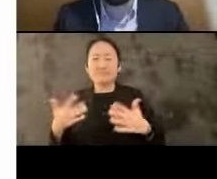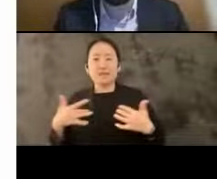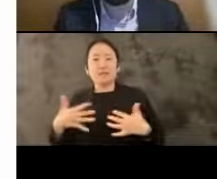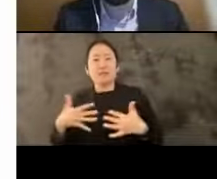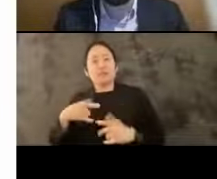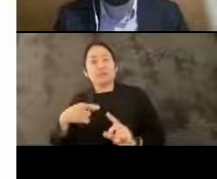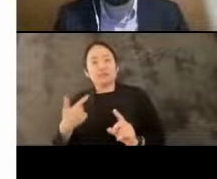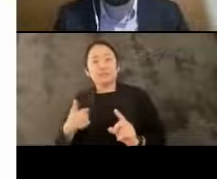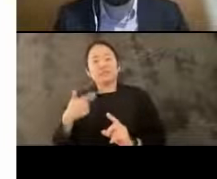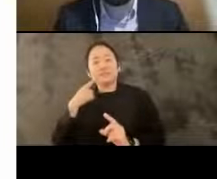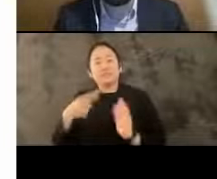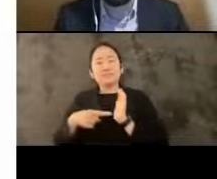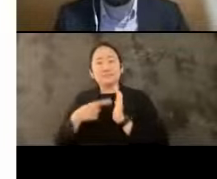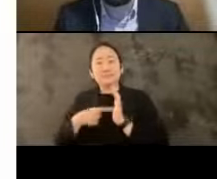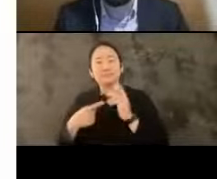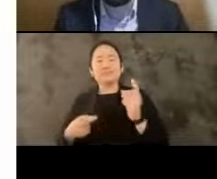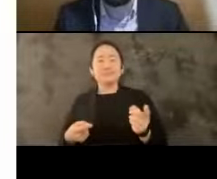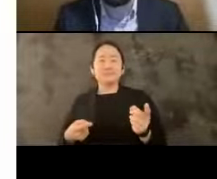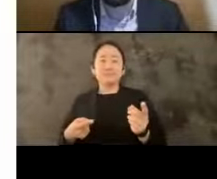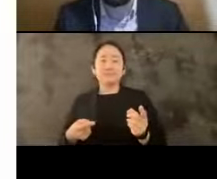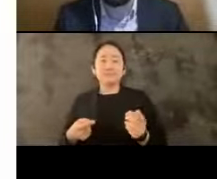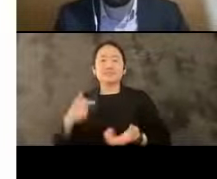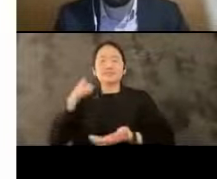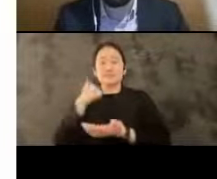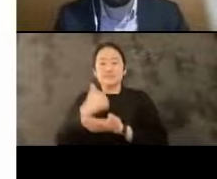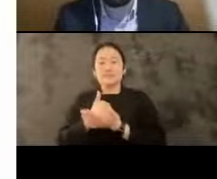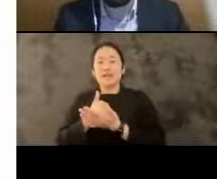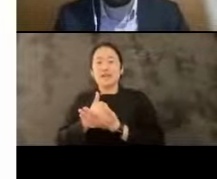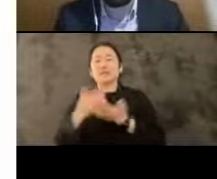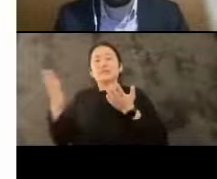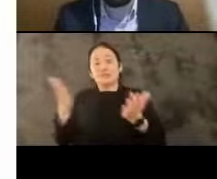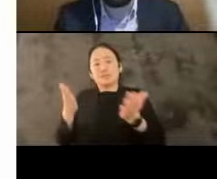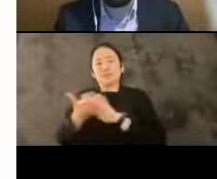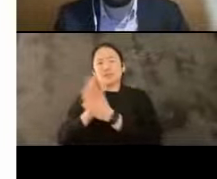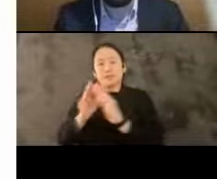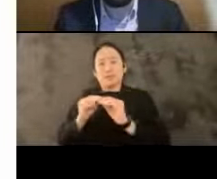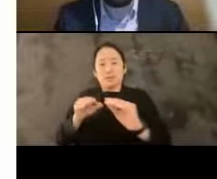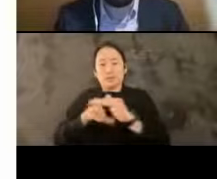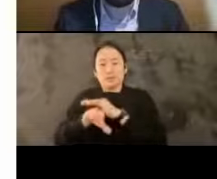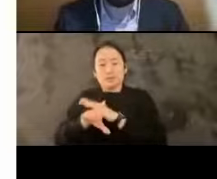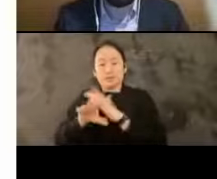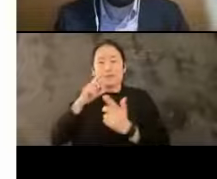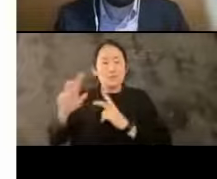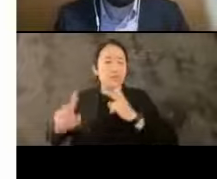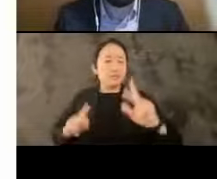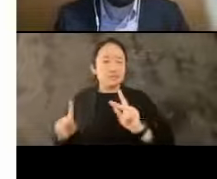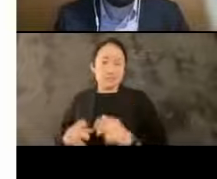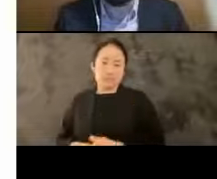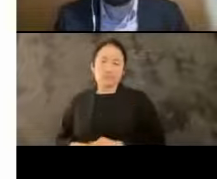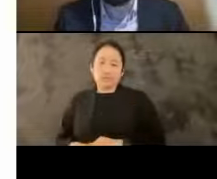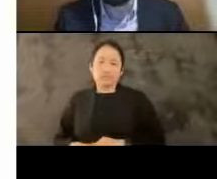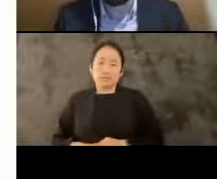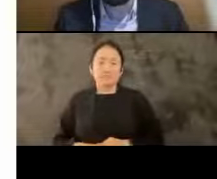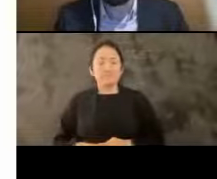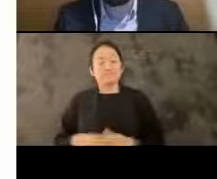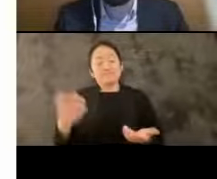it could be, just helping the service be more accessible to people. But yeah, it is kind of